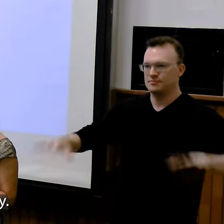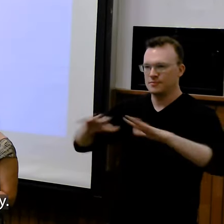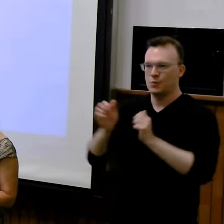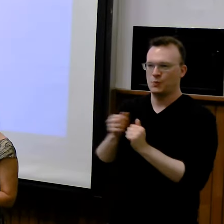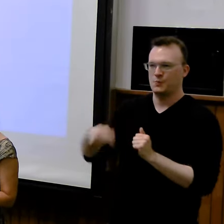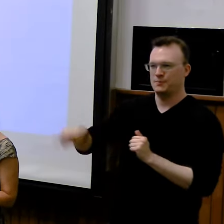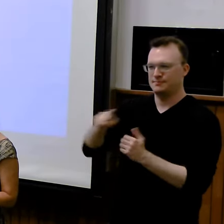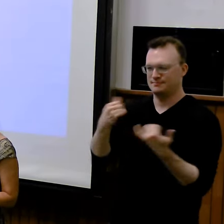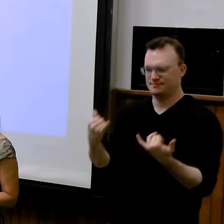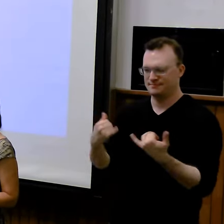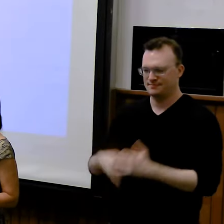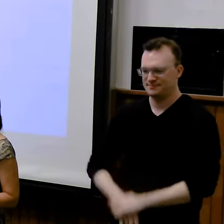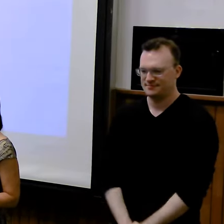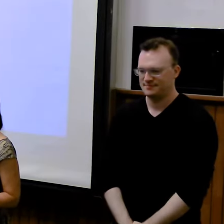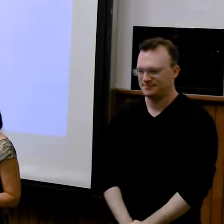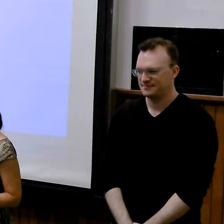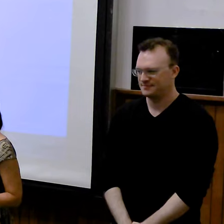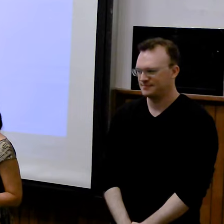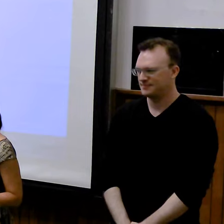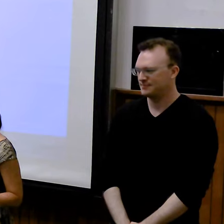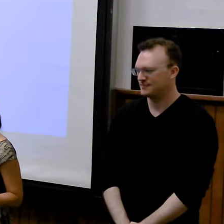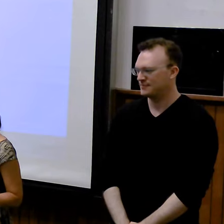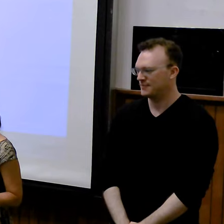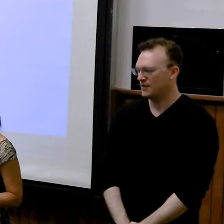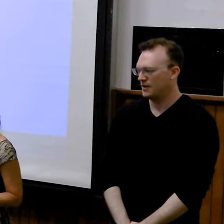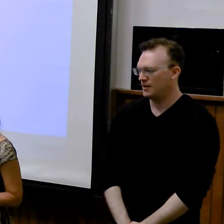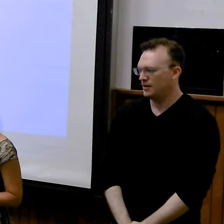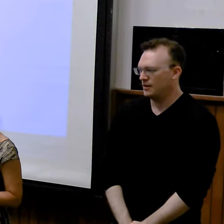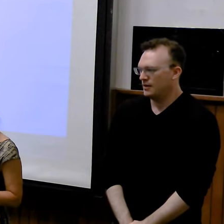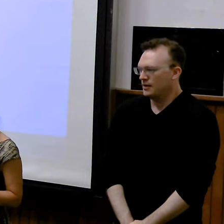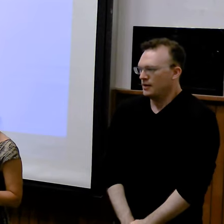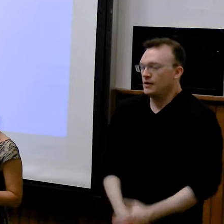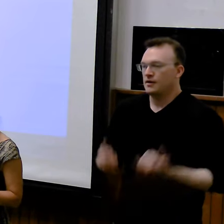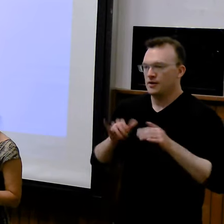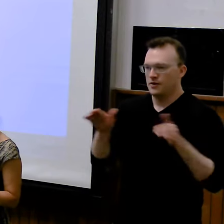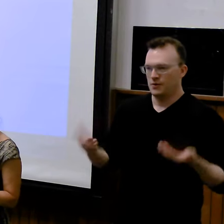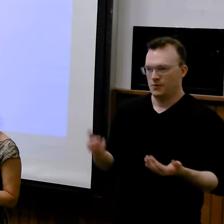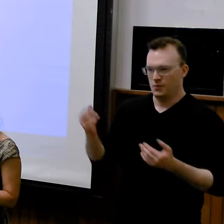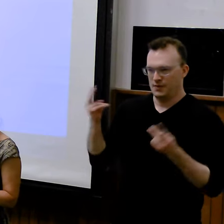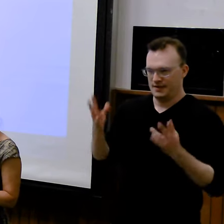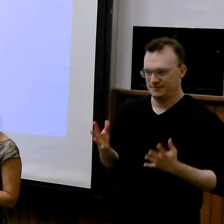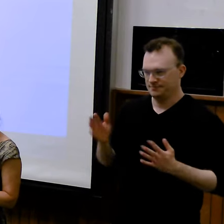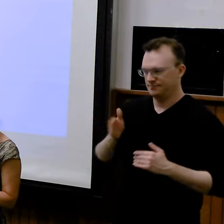you today. Now I'm going to introduce our guests.